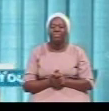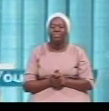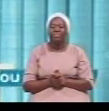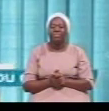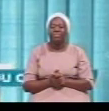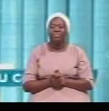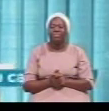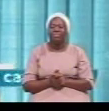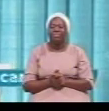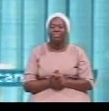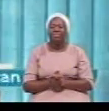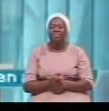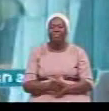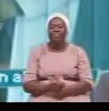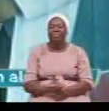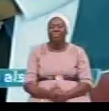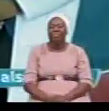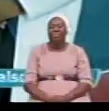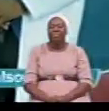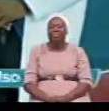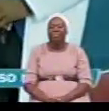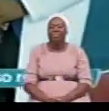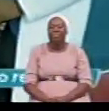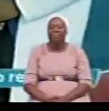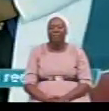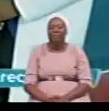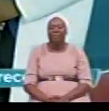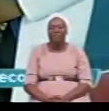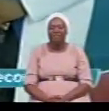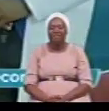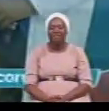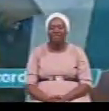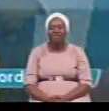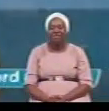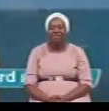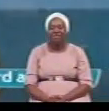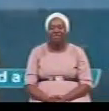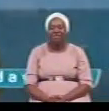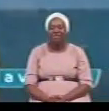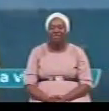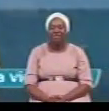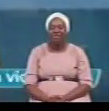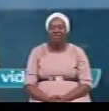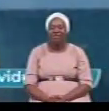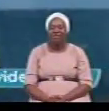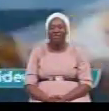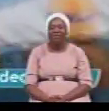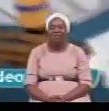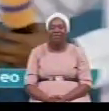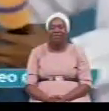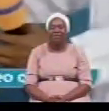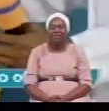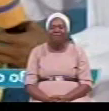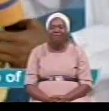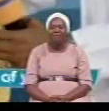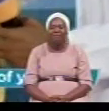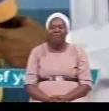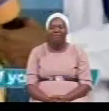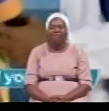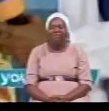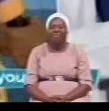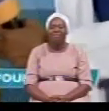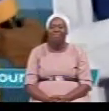Then Posha Bonse Mwe Shrekuno in the neighbor Yuda custom. Nare Womba Pahanke